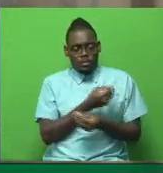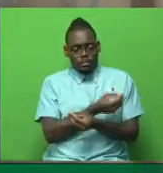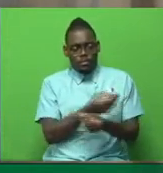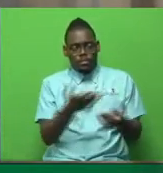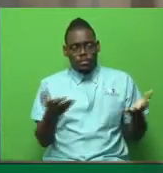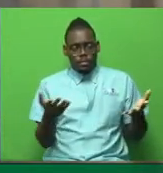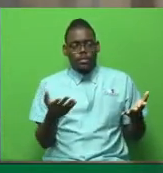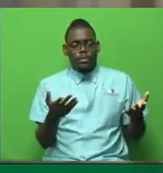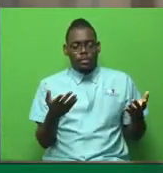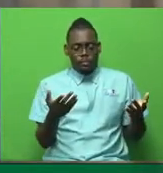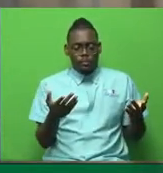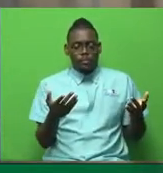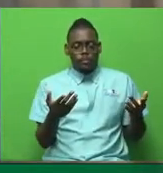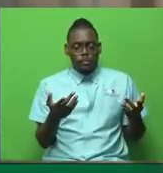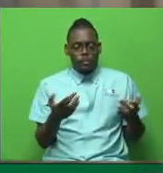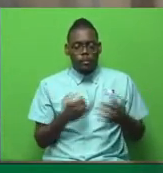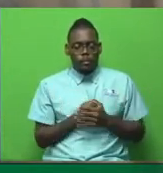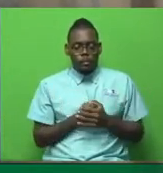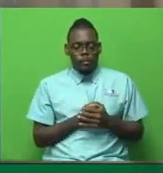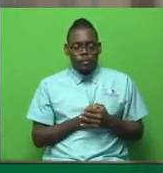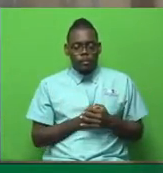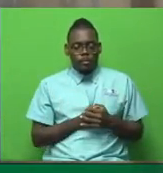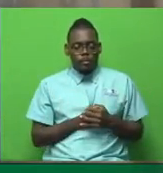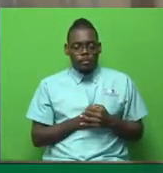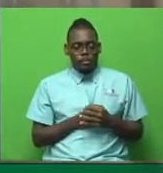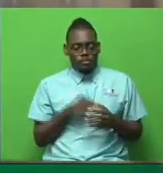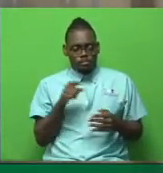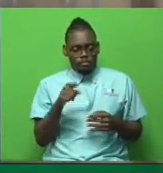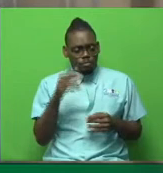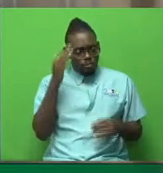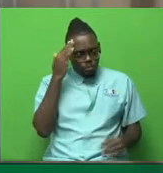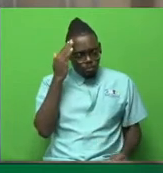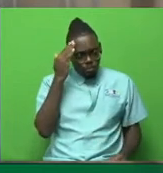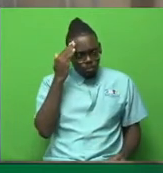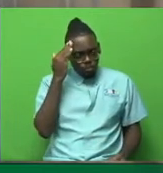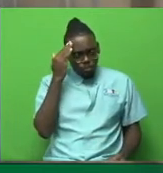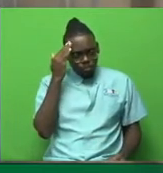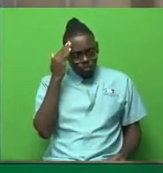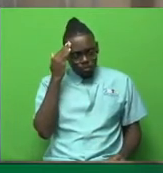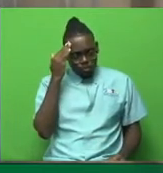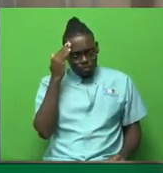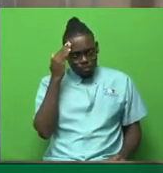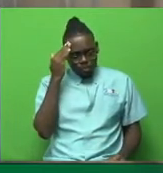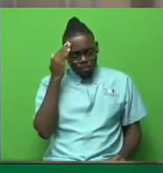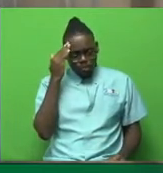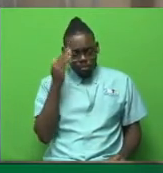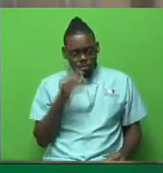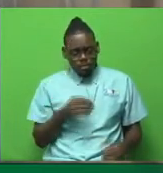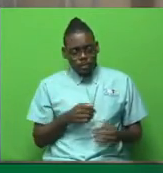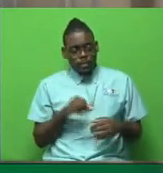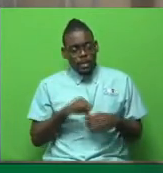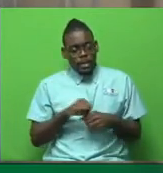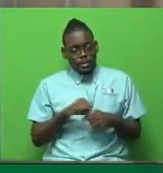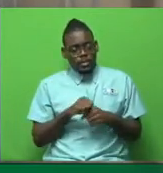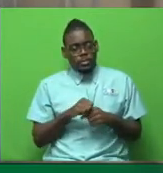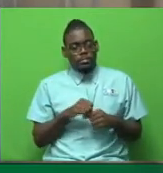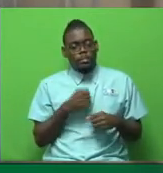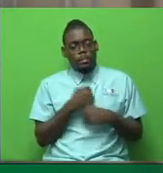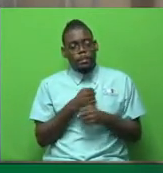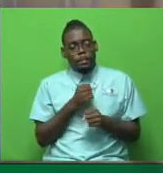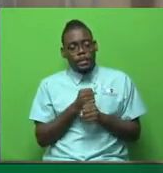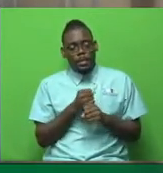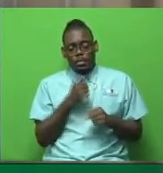the fact is that gas production according to the available data is not now